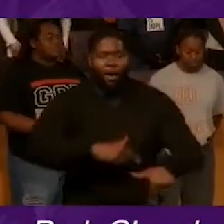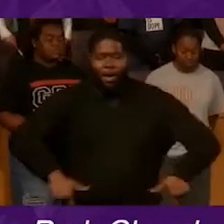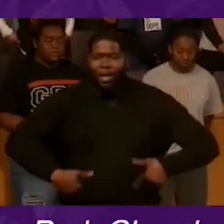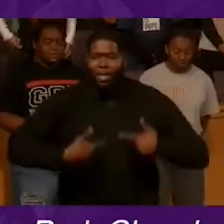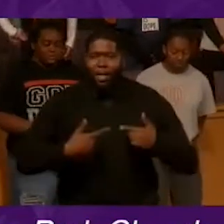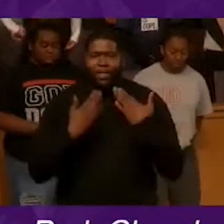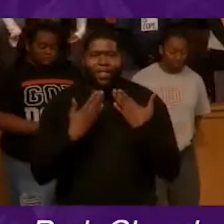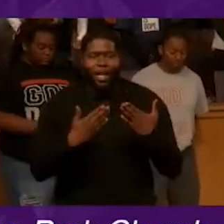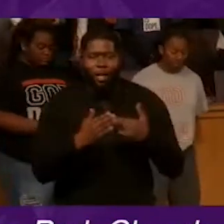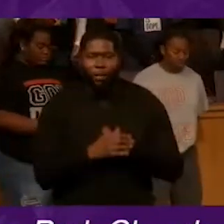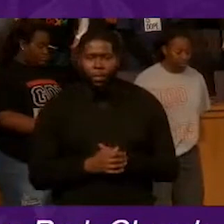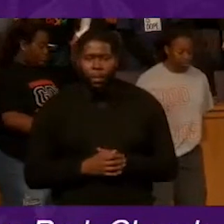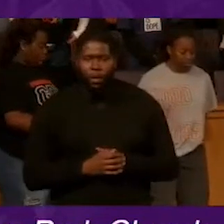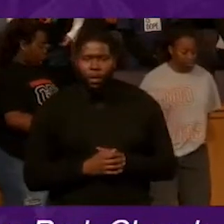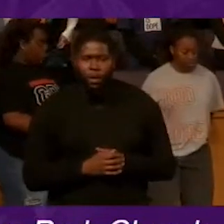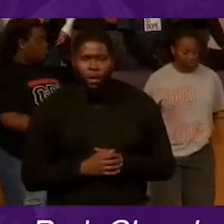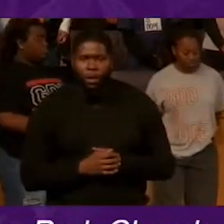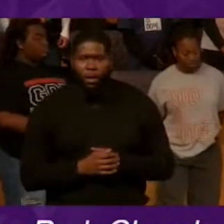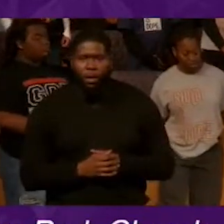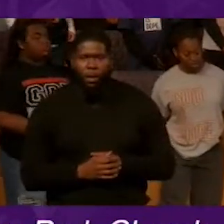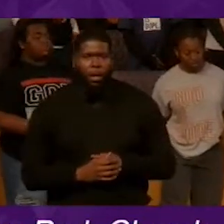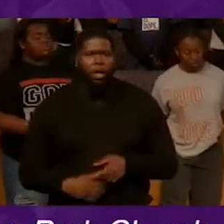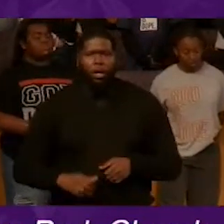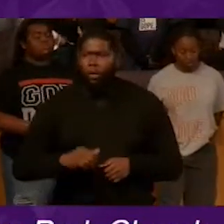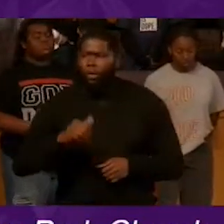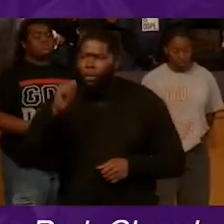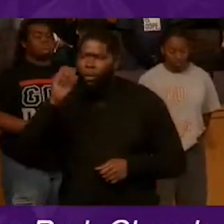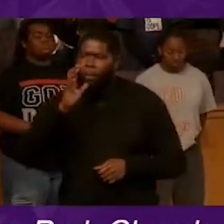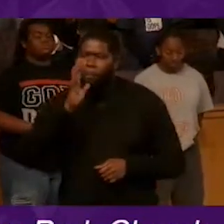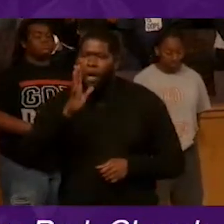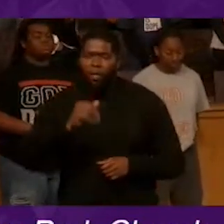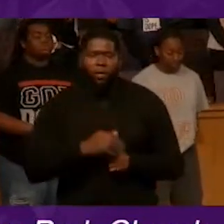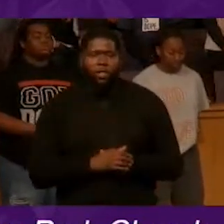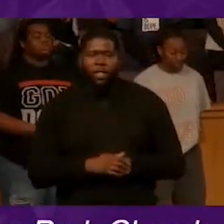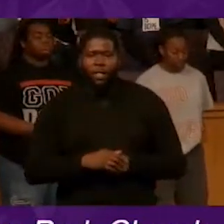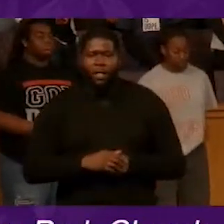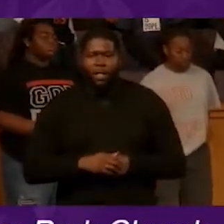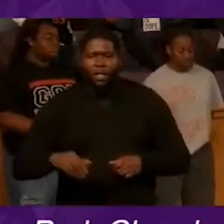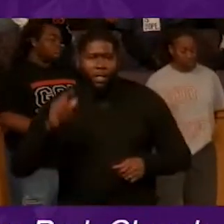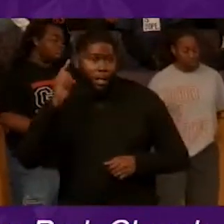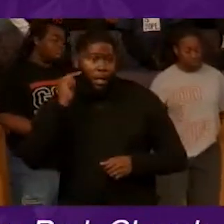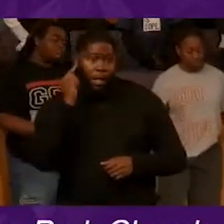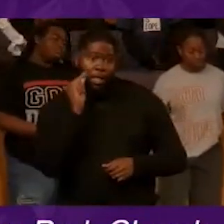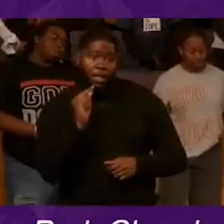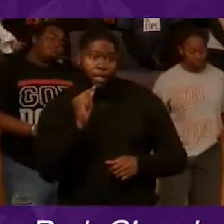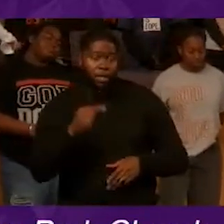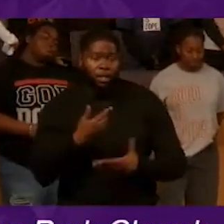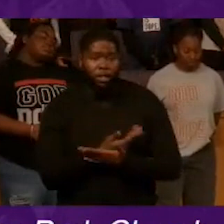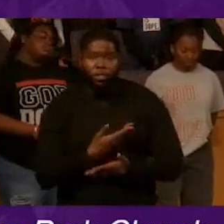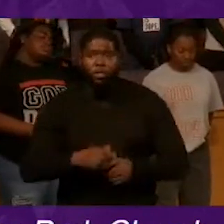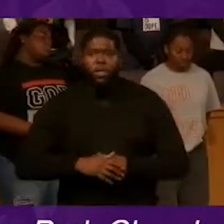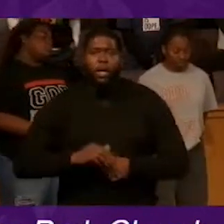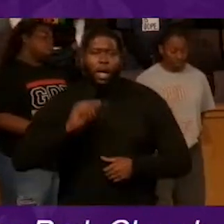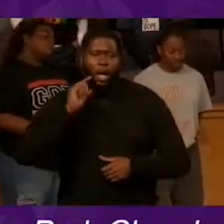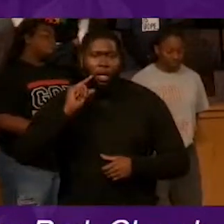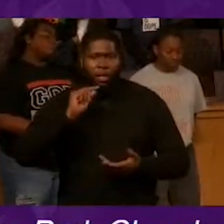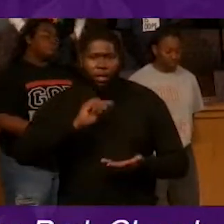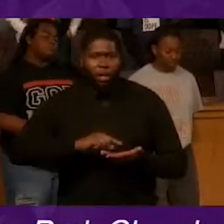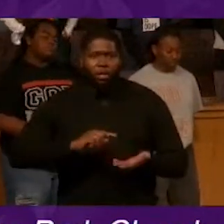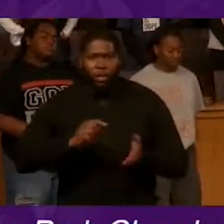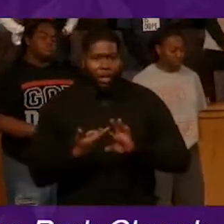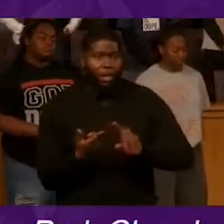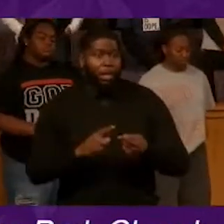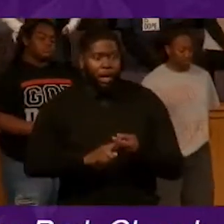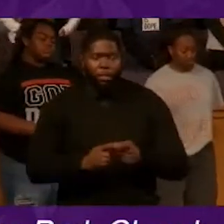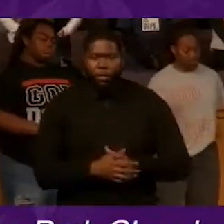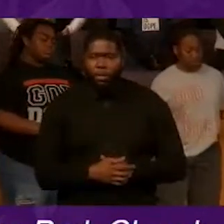you, God, for mothers and sisters and daughters and friends and neighbors, God. We pray right